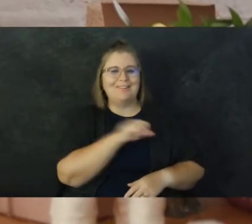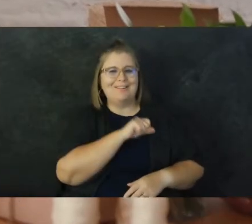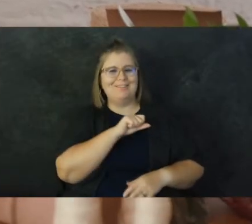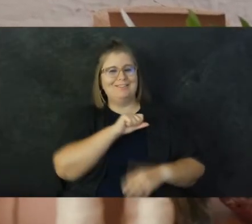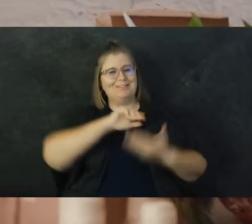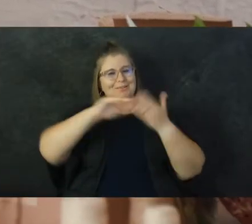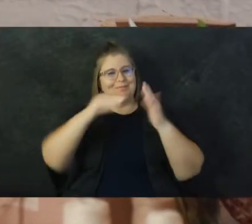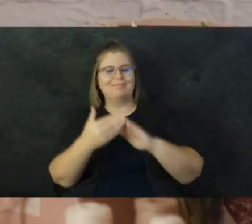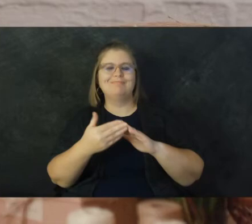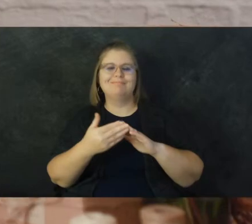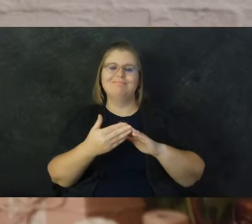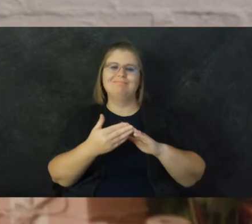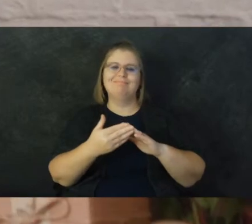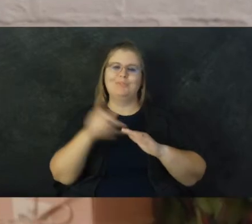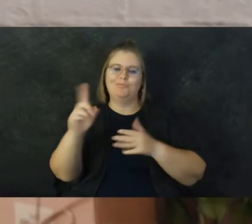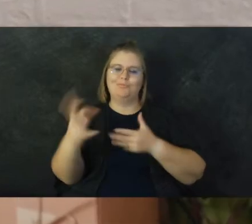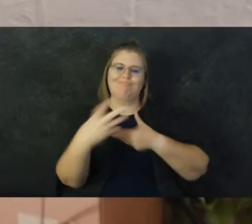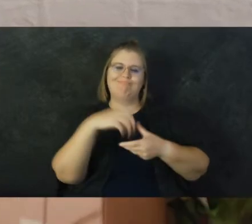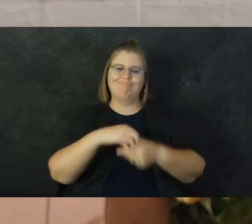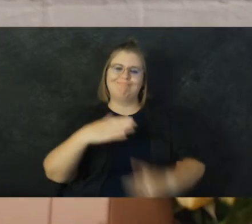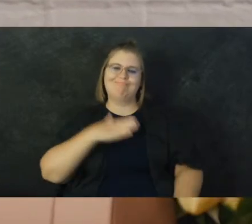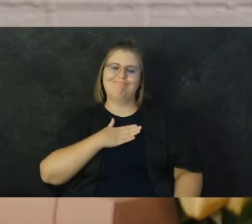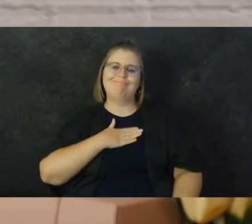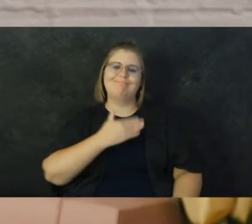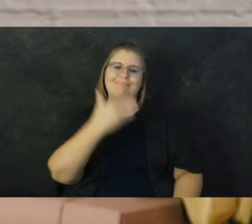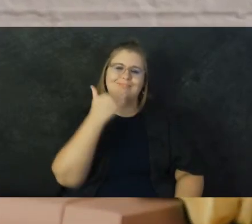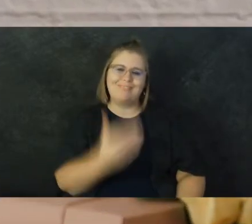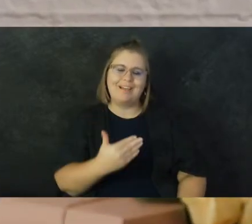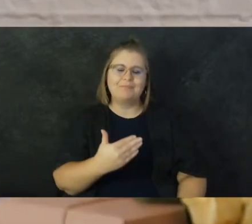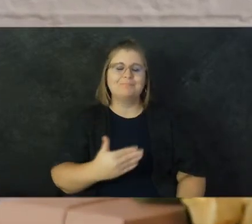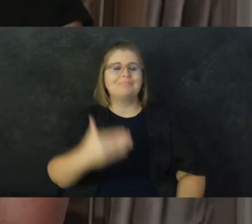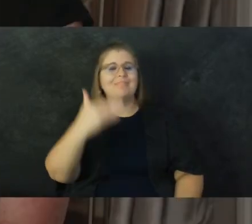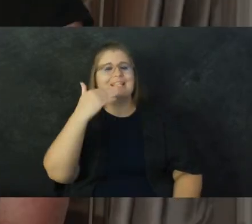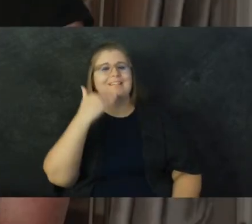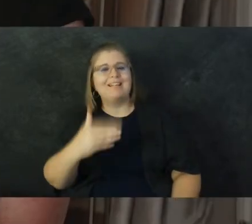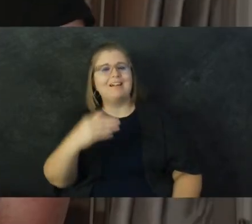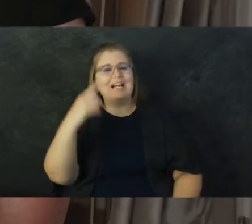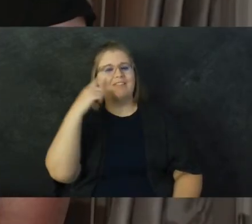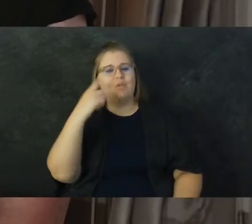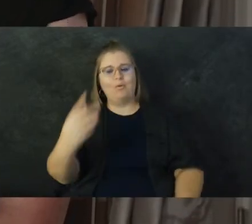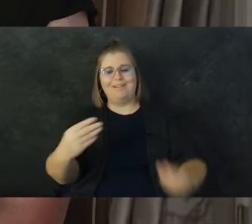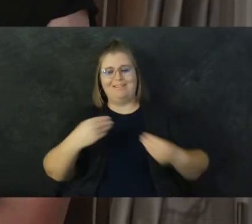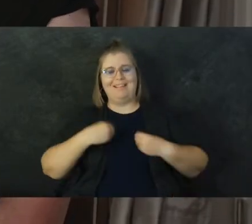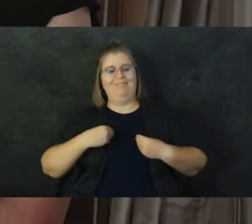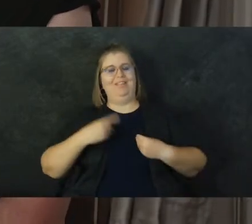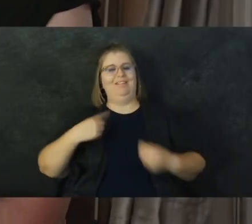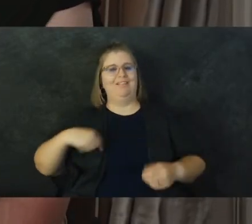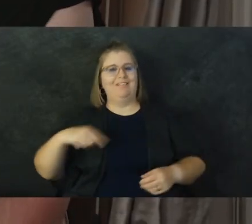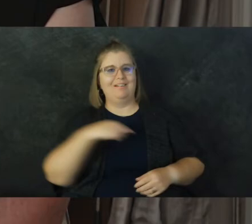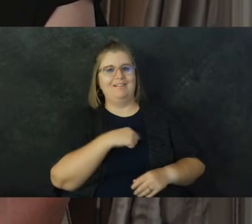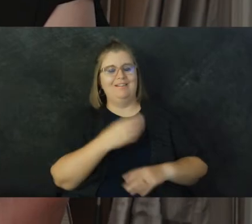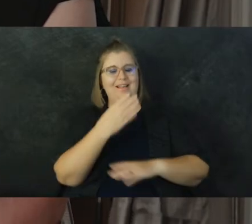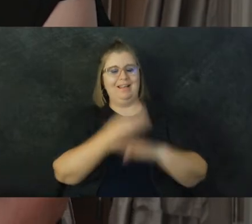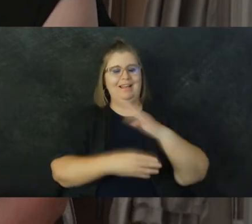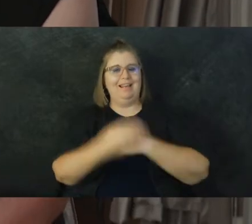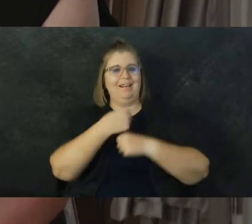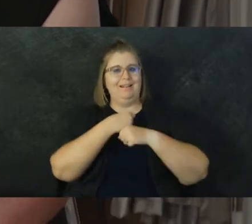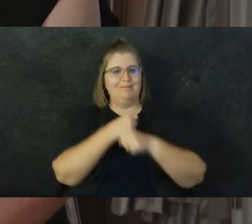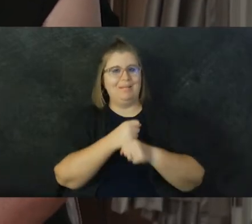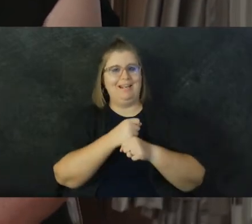heart, because it takes a village, and I consider you to be part of mine. Thank you. Thank you for giving all of